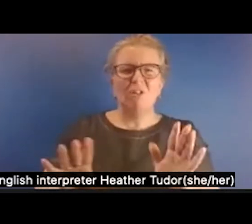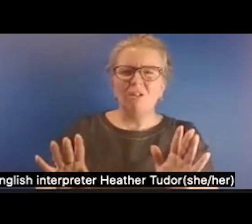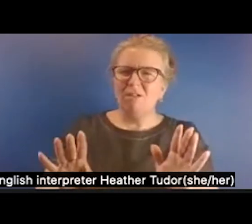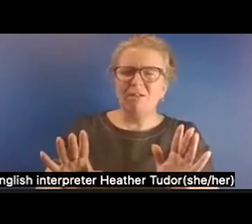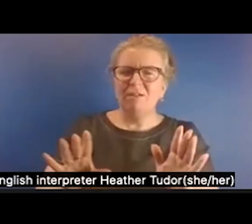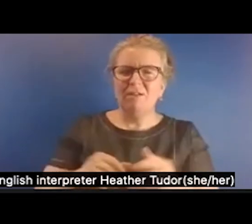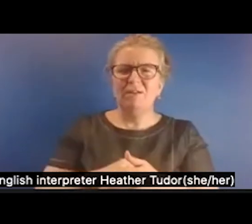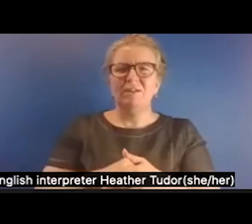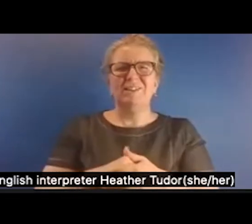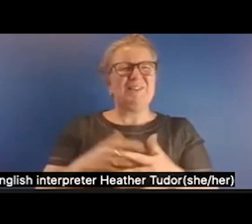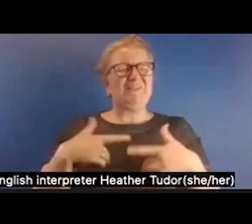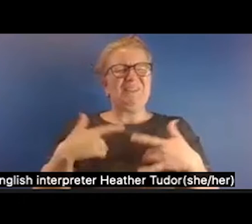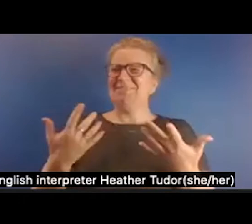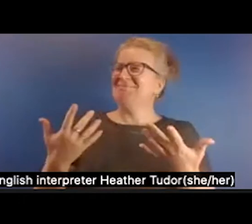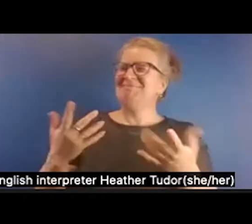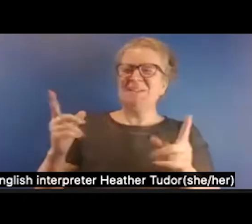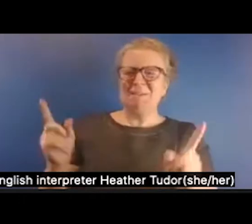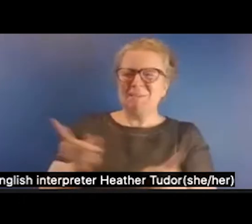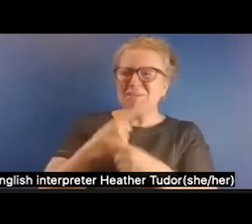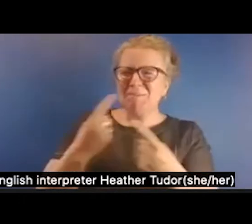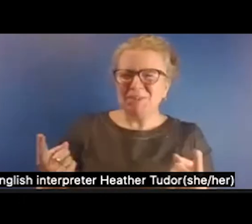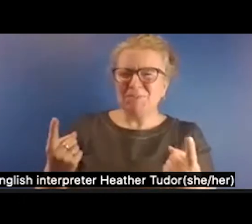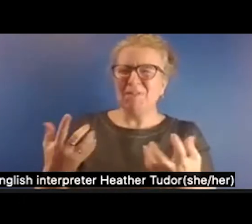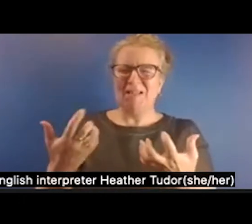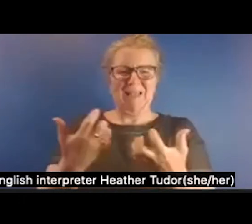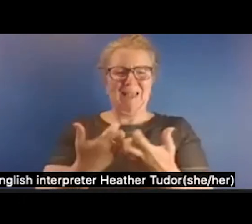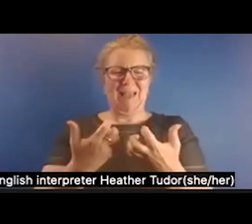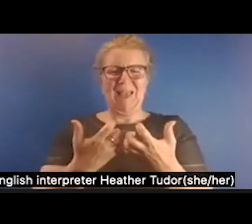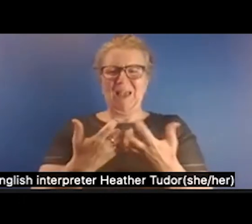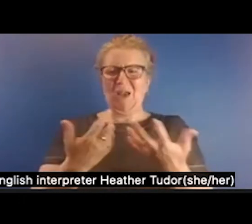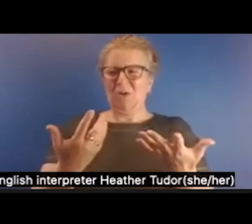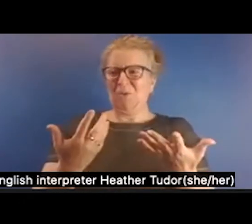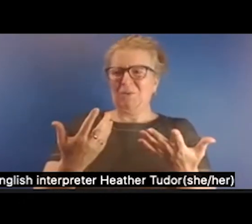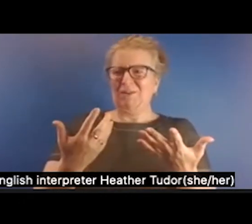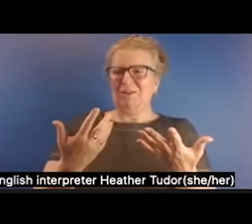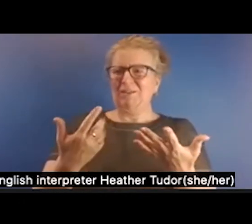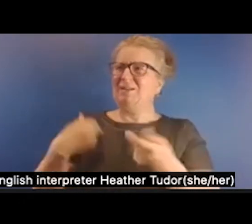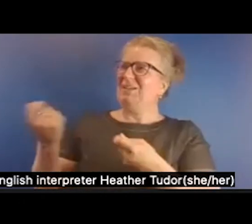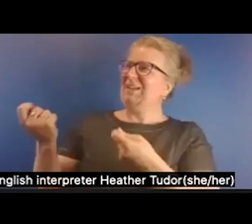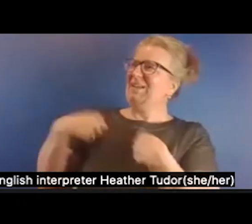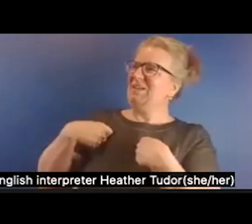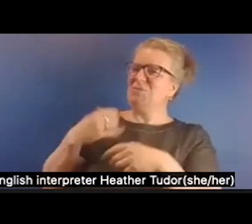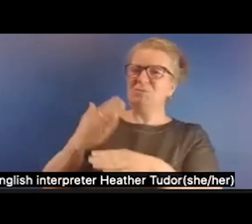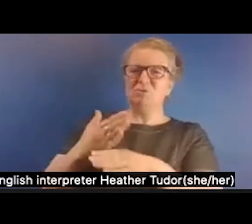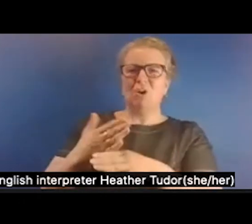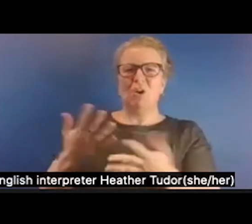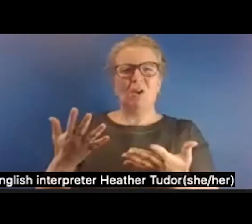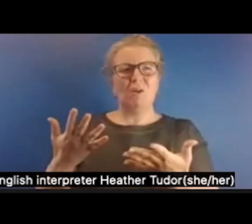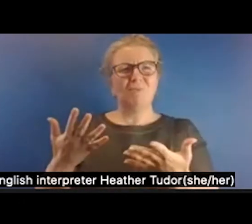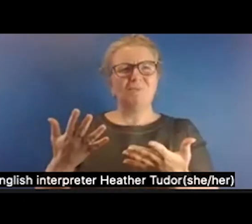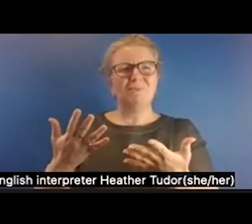not even possible. Like how can you not choose your own occupation? But then the system which is